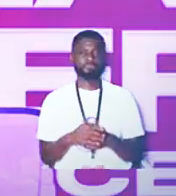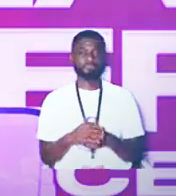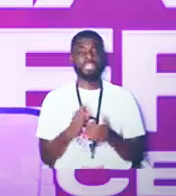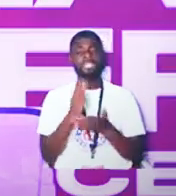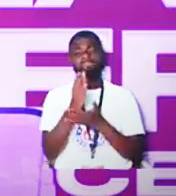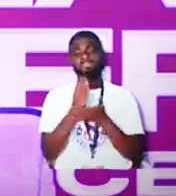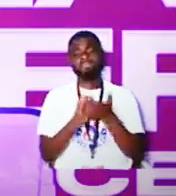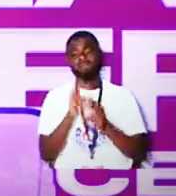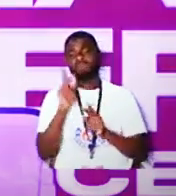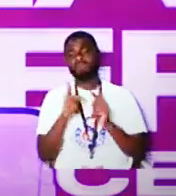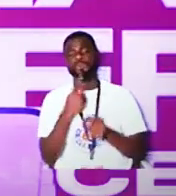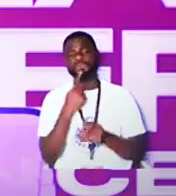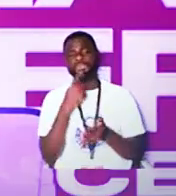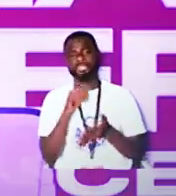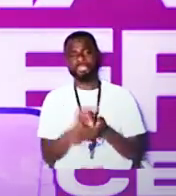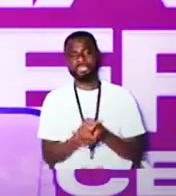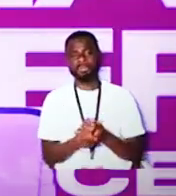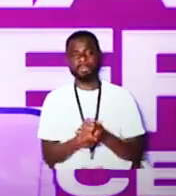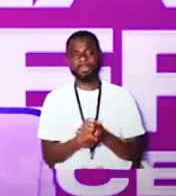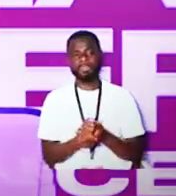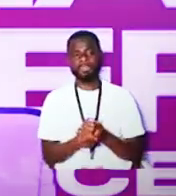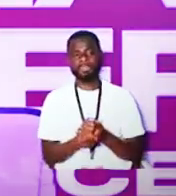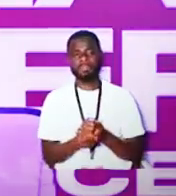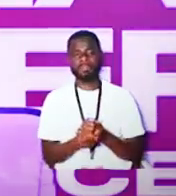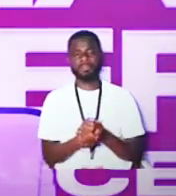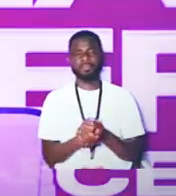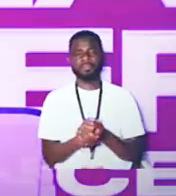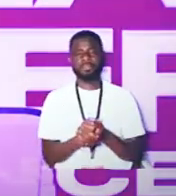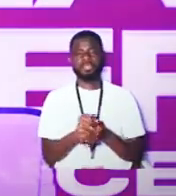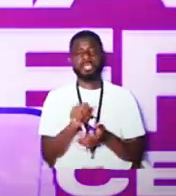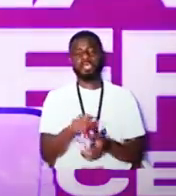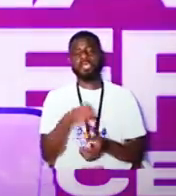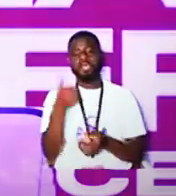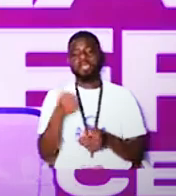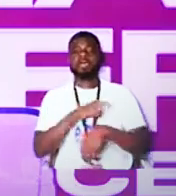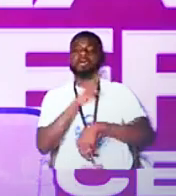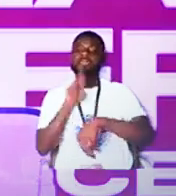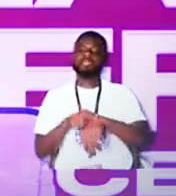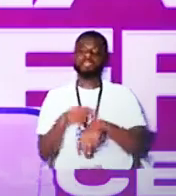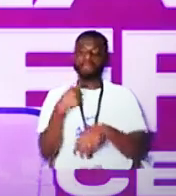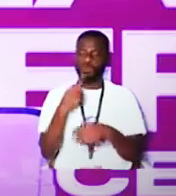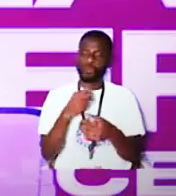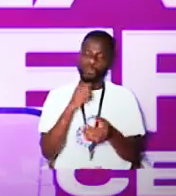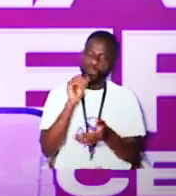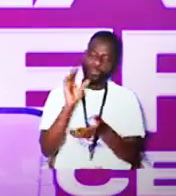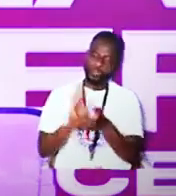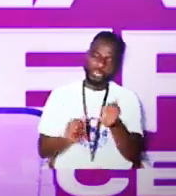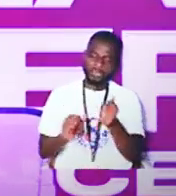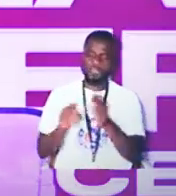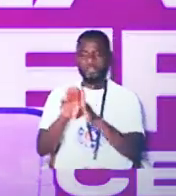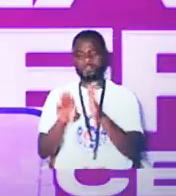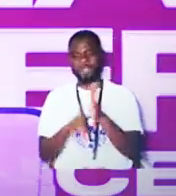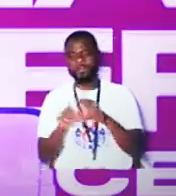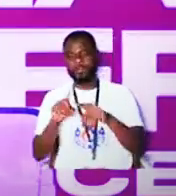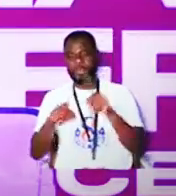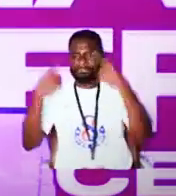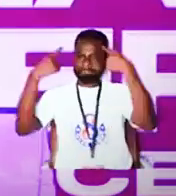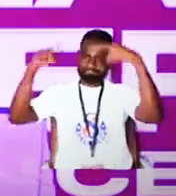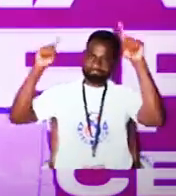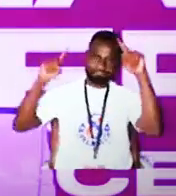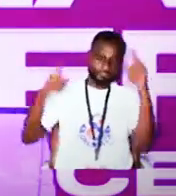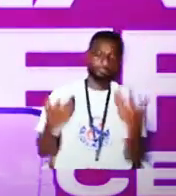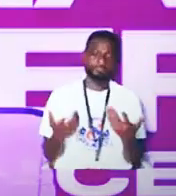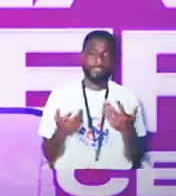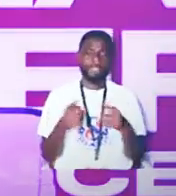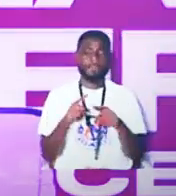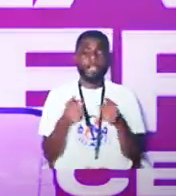Some people will say that there are other nations who do not believe in our Bible, they've prospered. Now, when we are talking